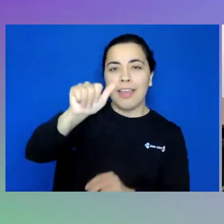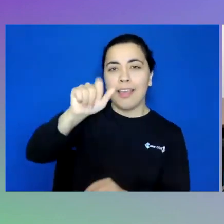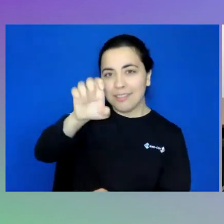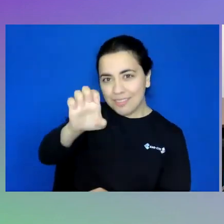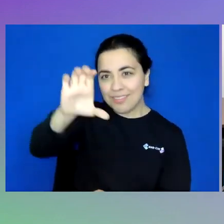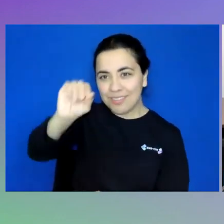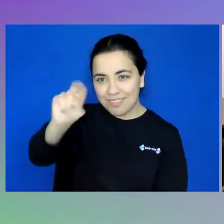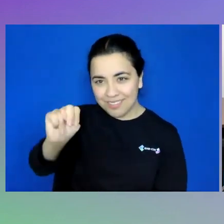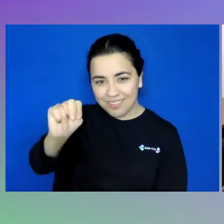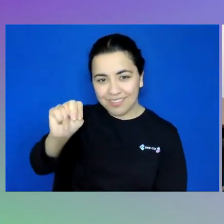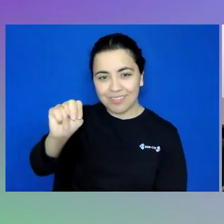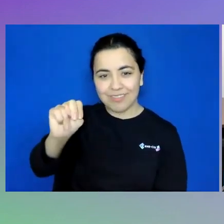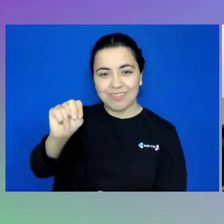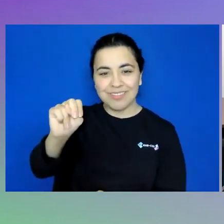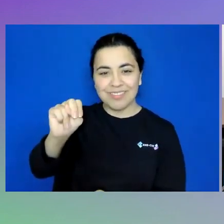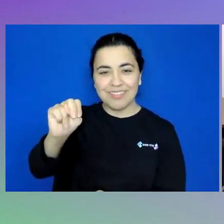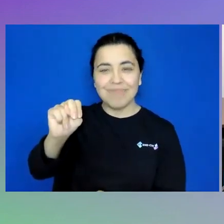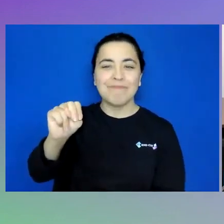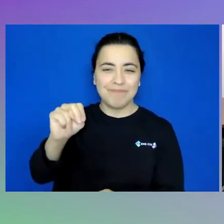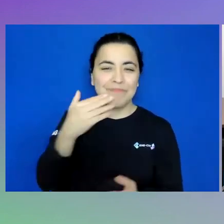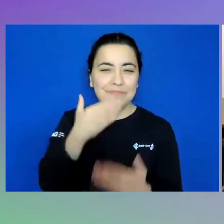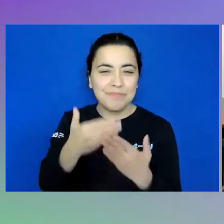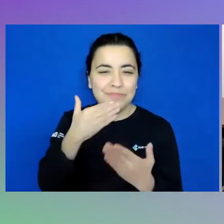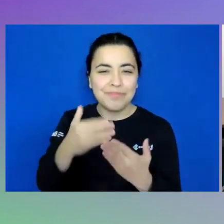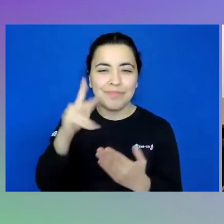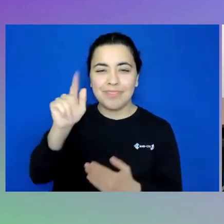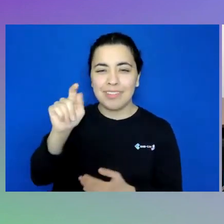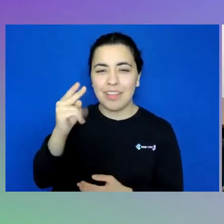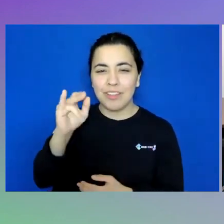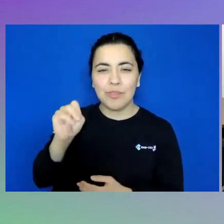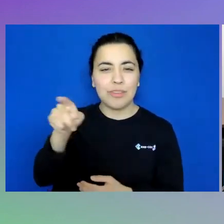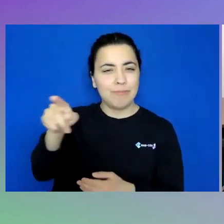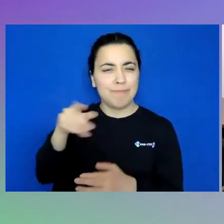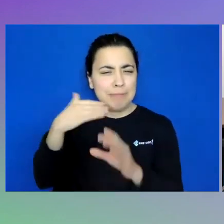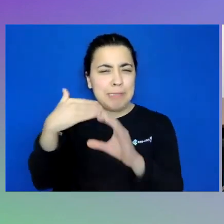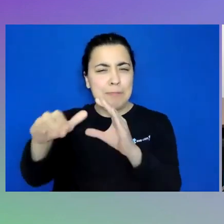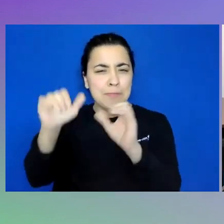And Catherine also made the gesture to email her with your other questions.